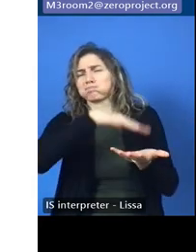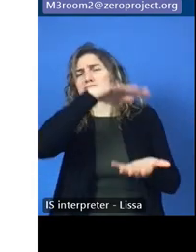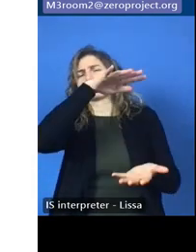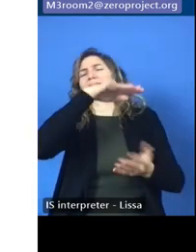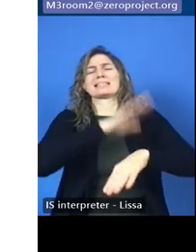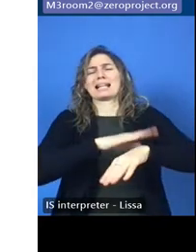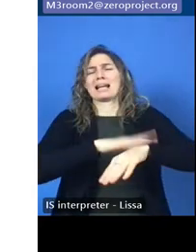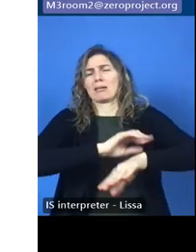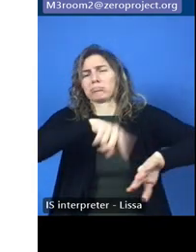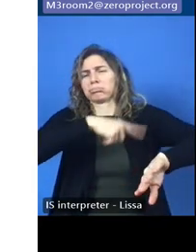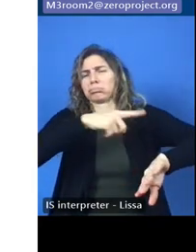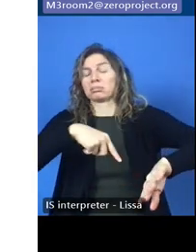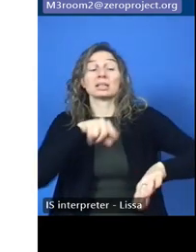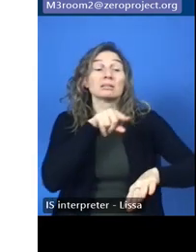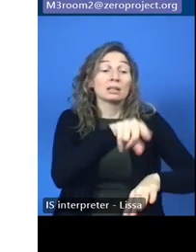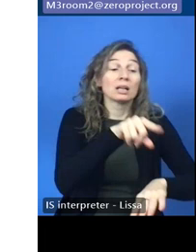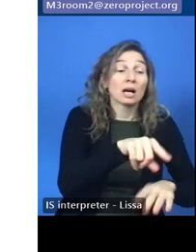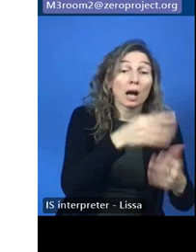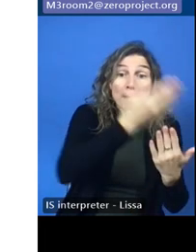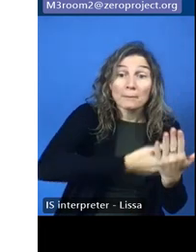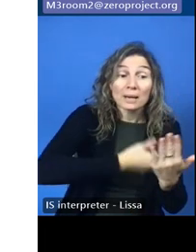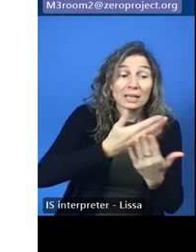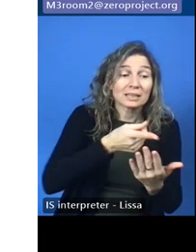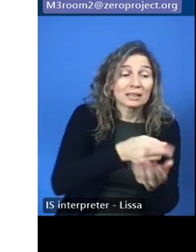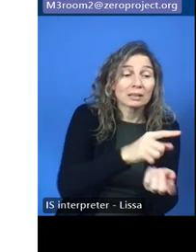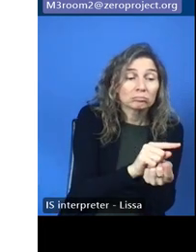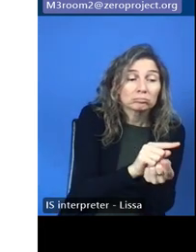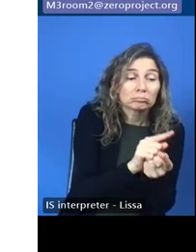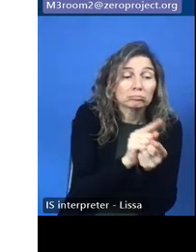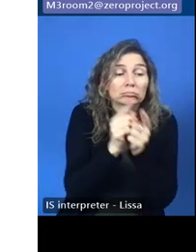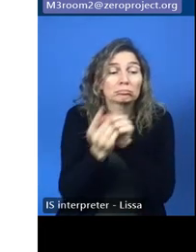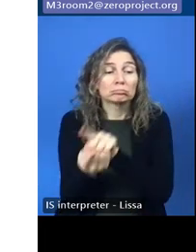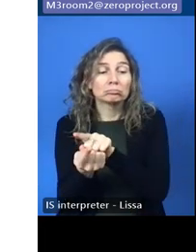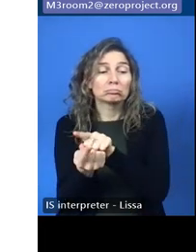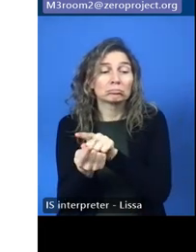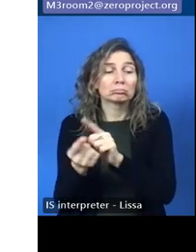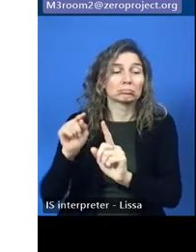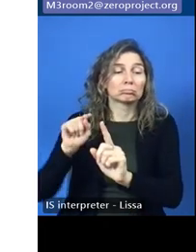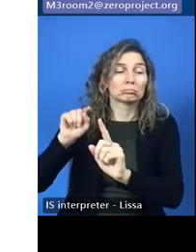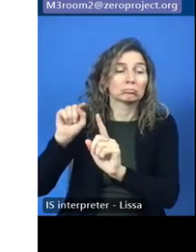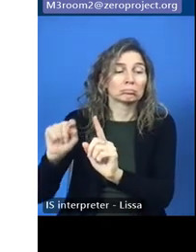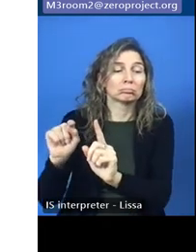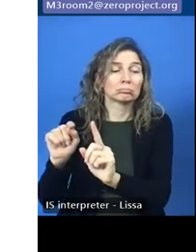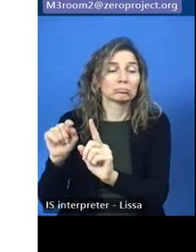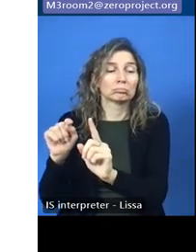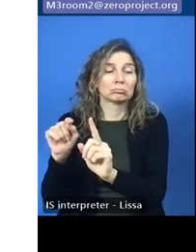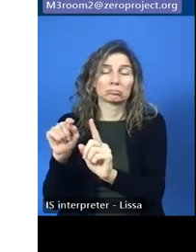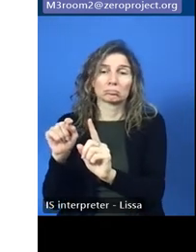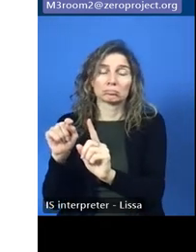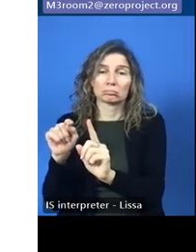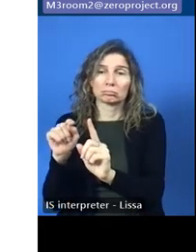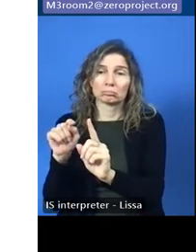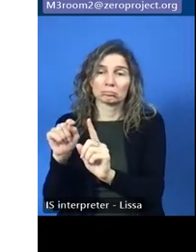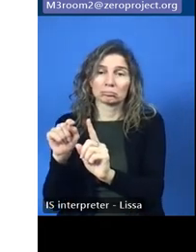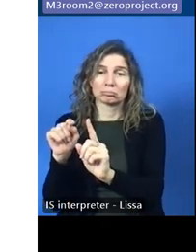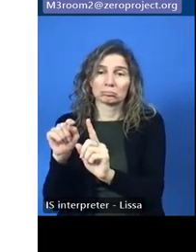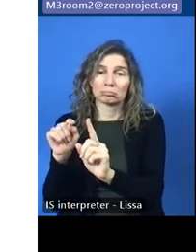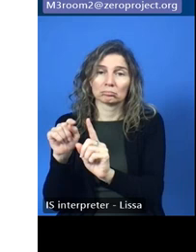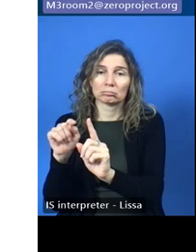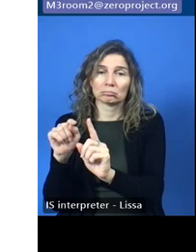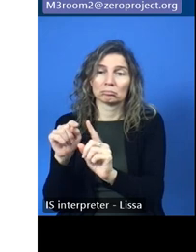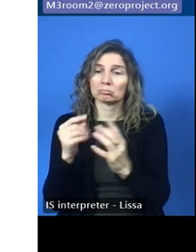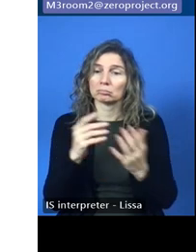in flashcards with a lot of picture with keyword. And of course we have the original